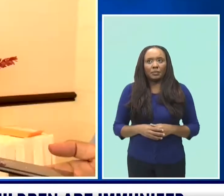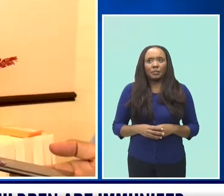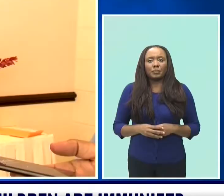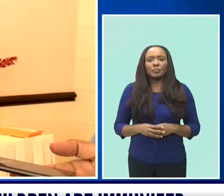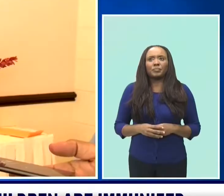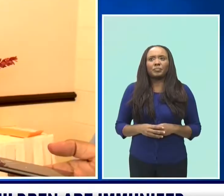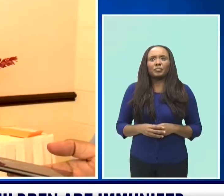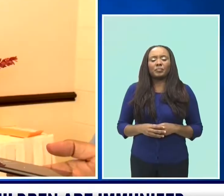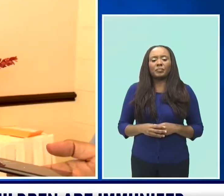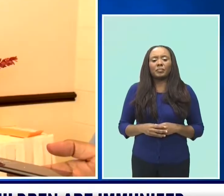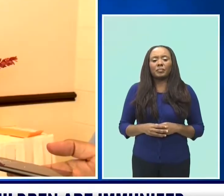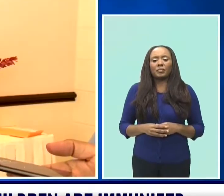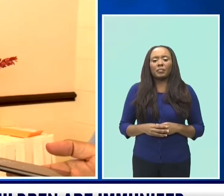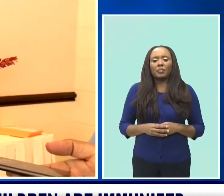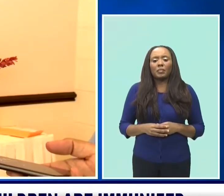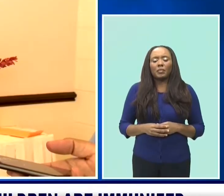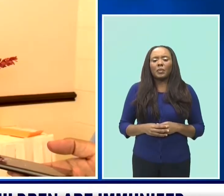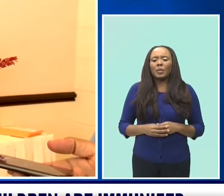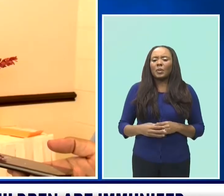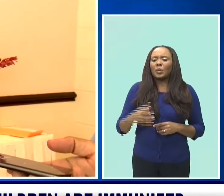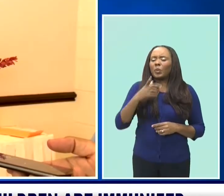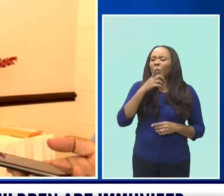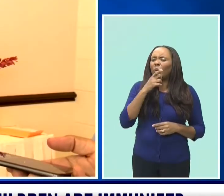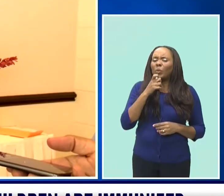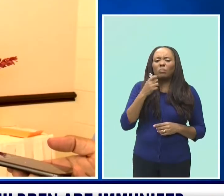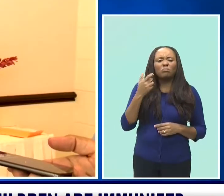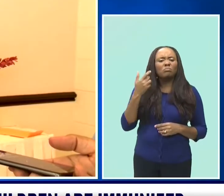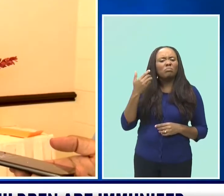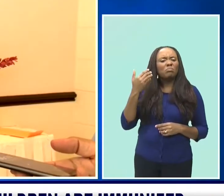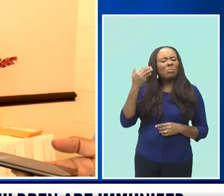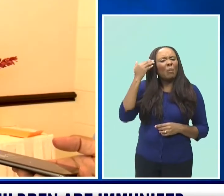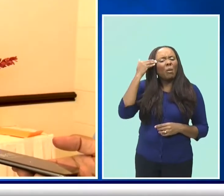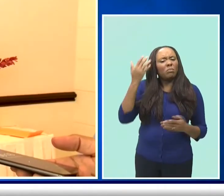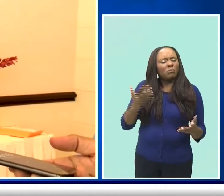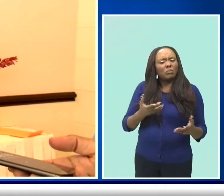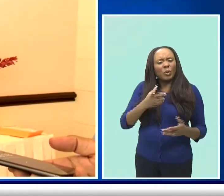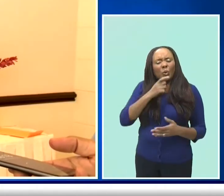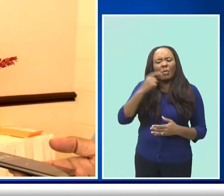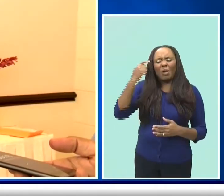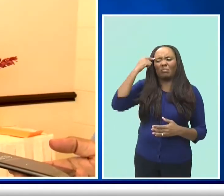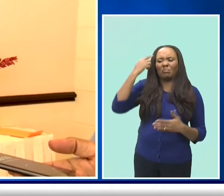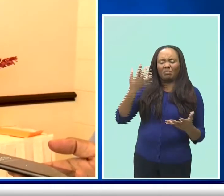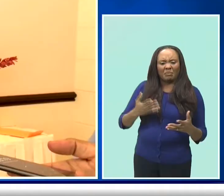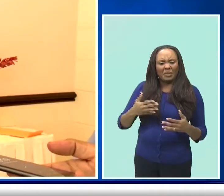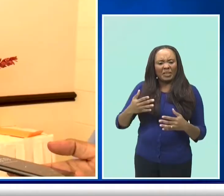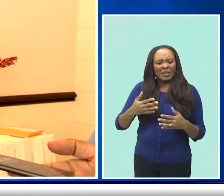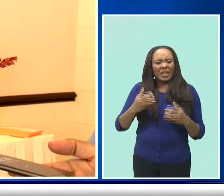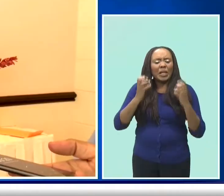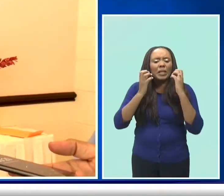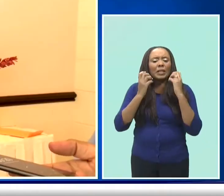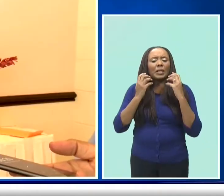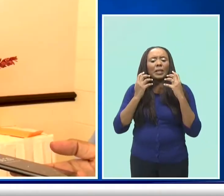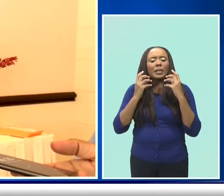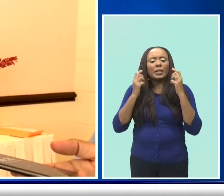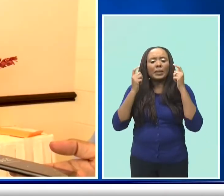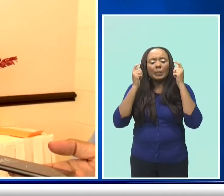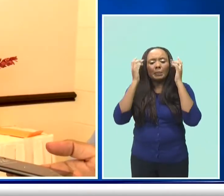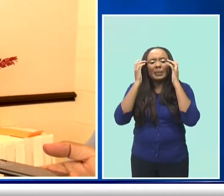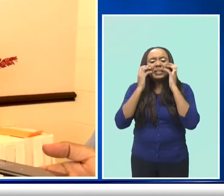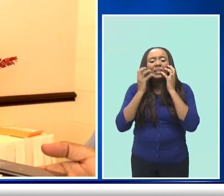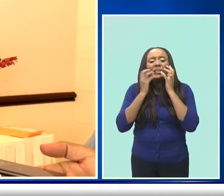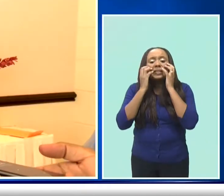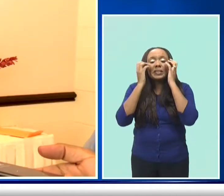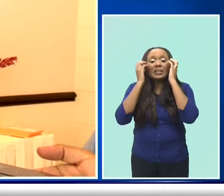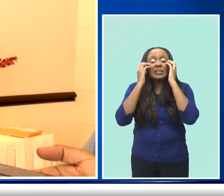would have thought that we would be seeing measles outbreak in both Canada and in North America when